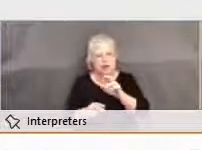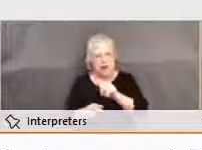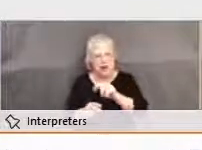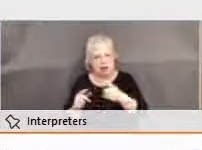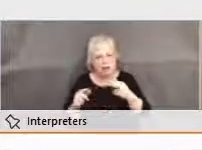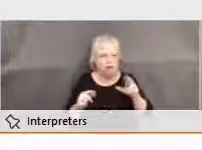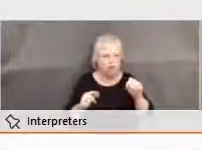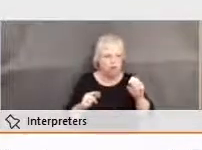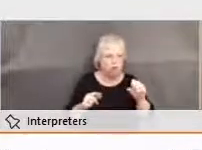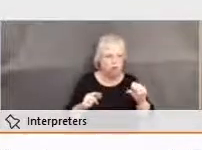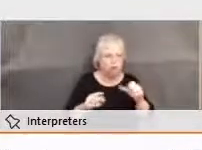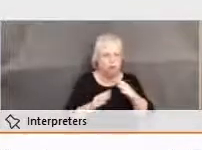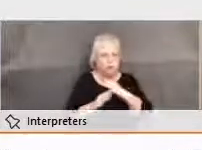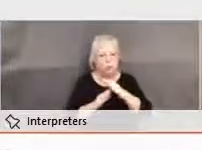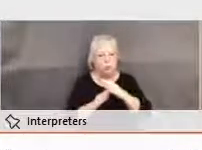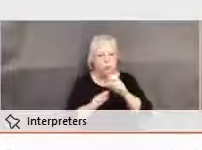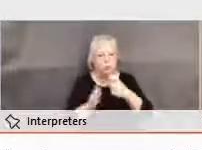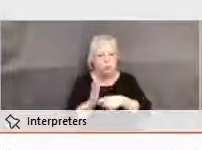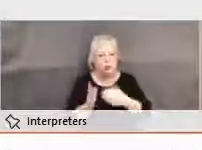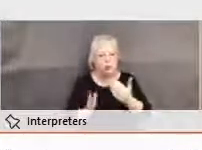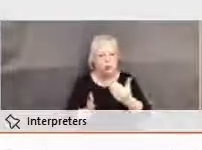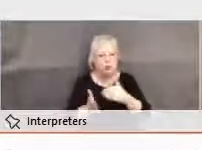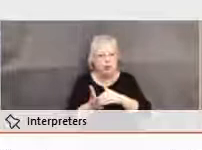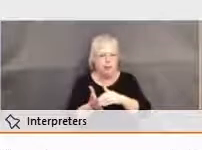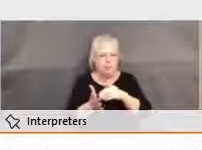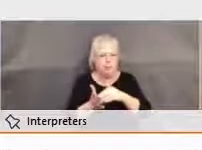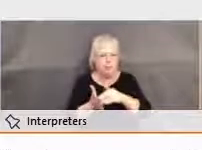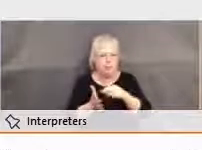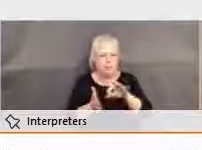cost of